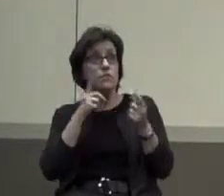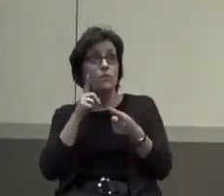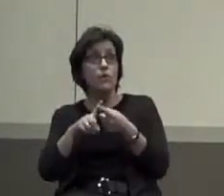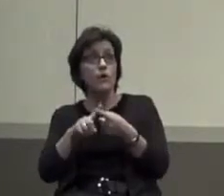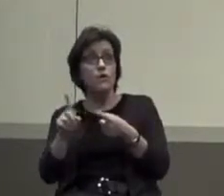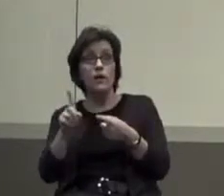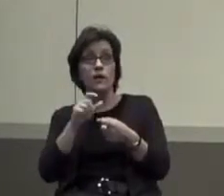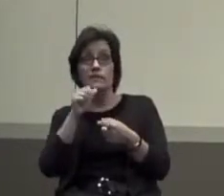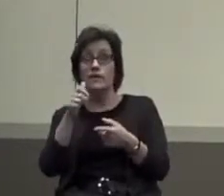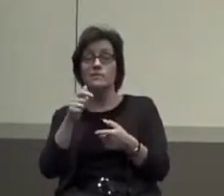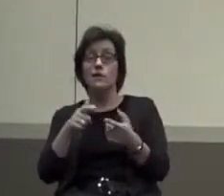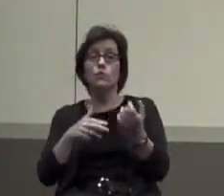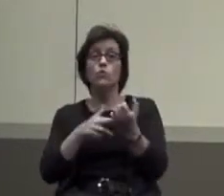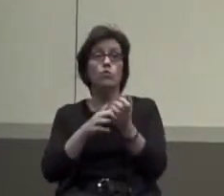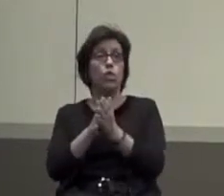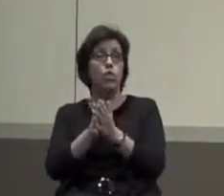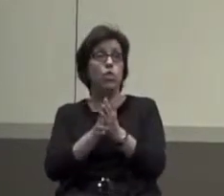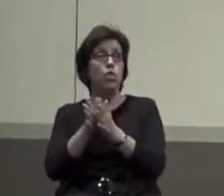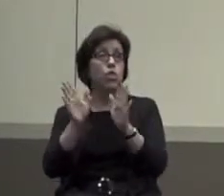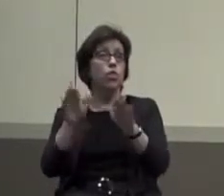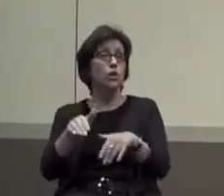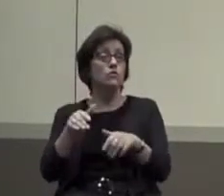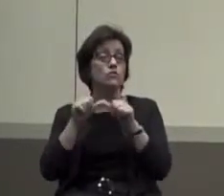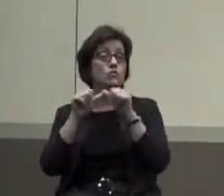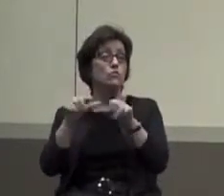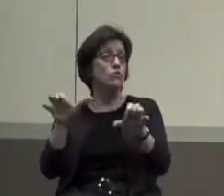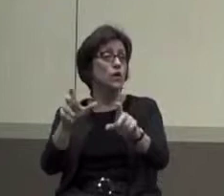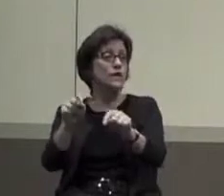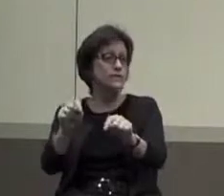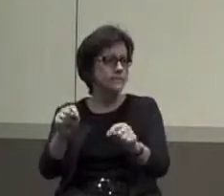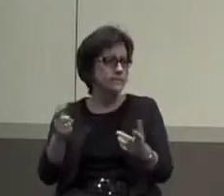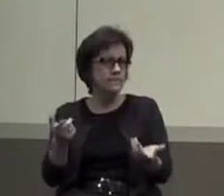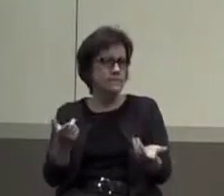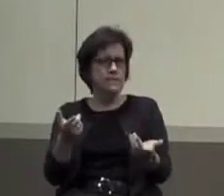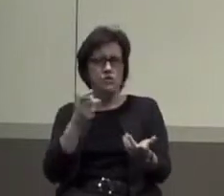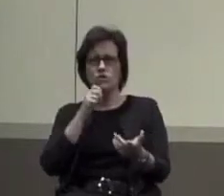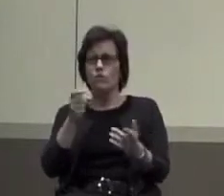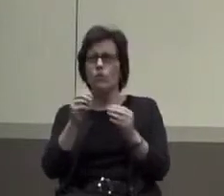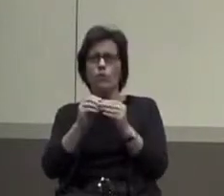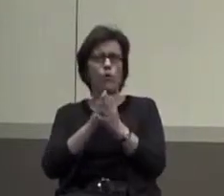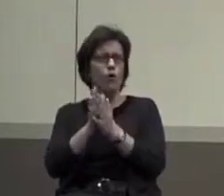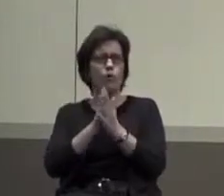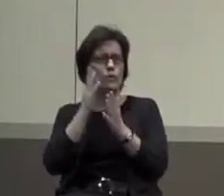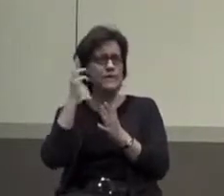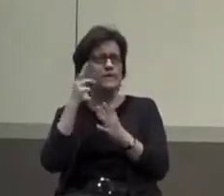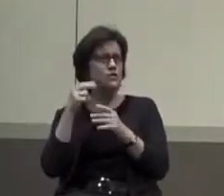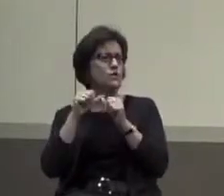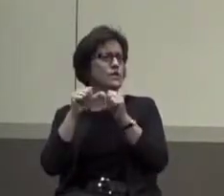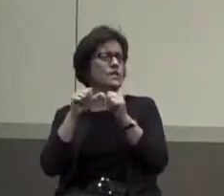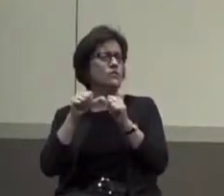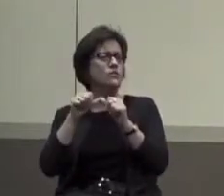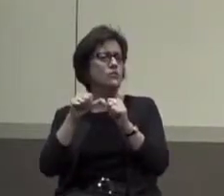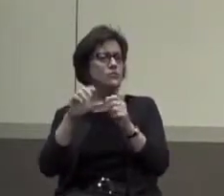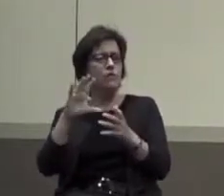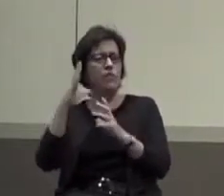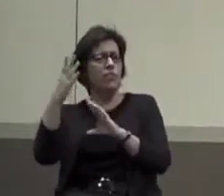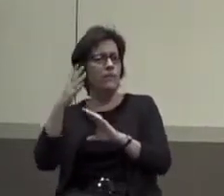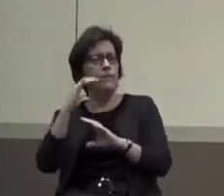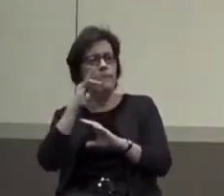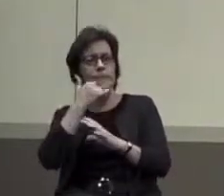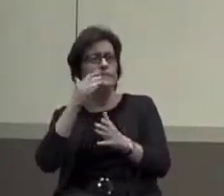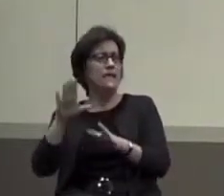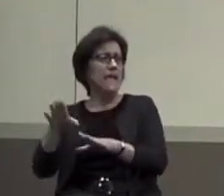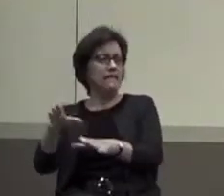there's no more incentive for them to continue behaving in an appropriate way. So that's something that happened with us with